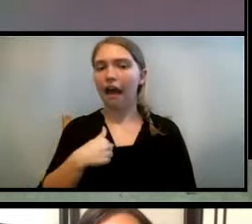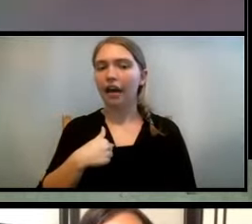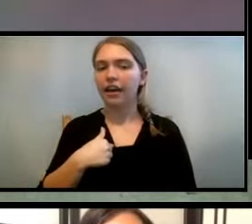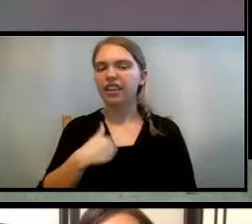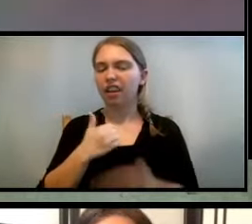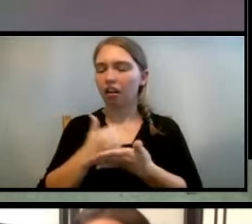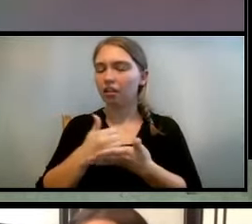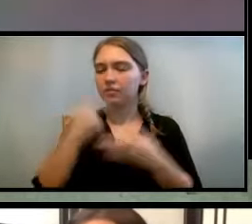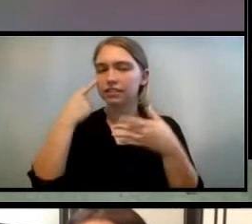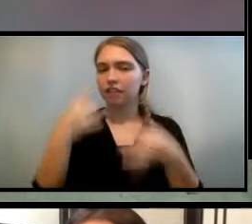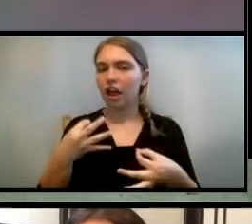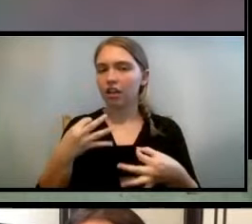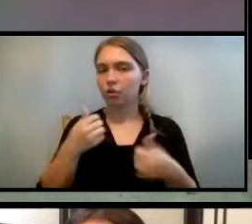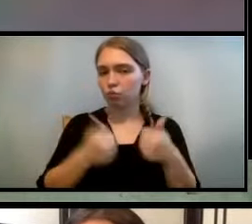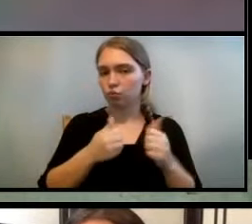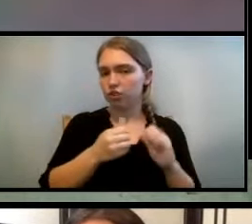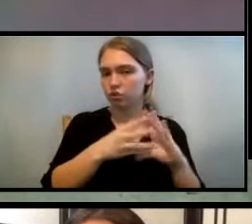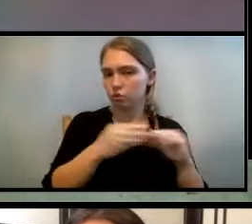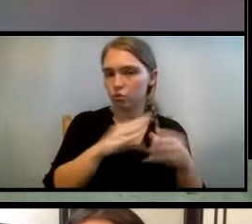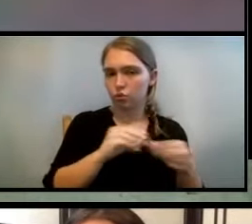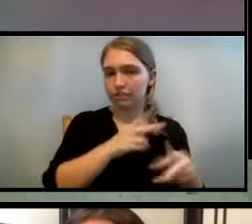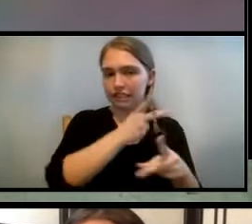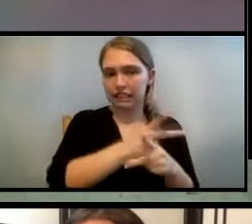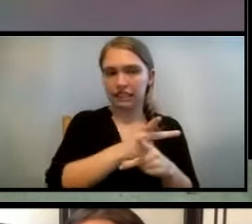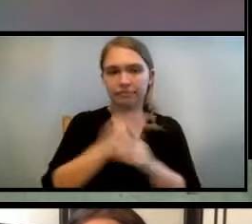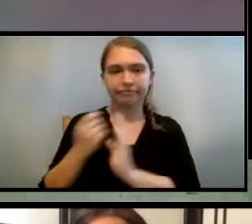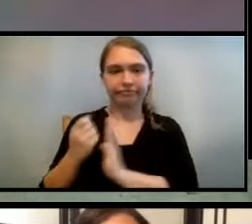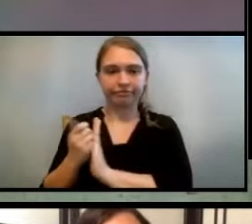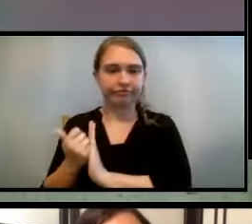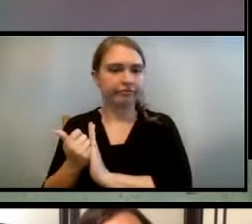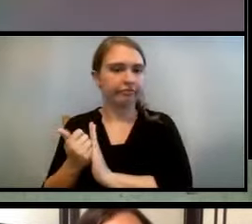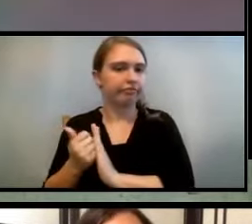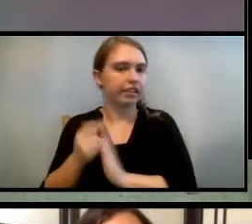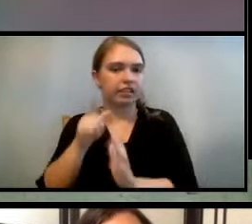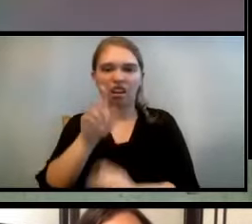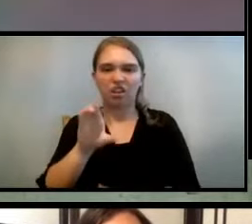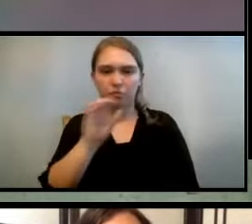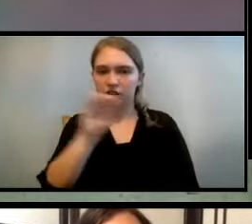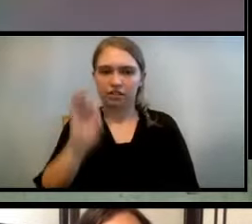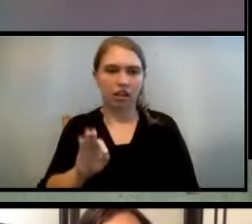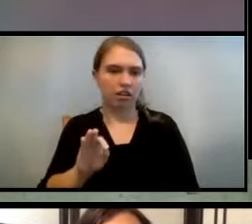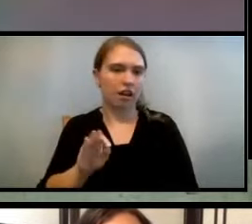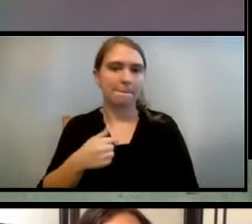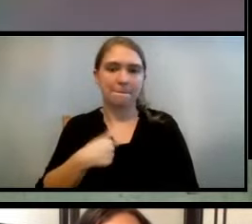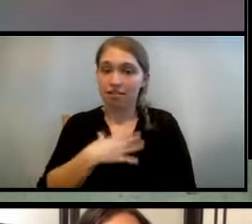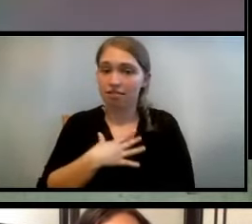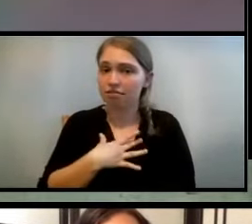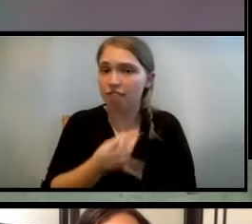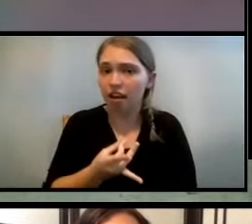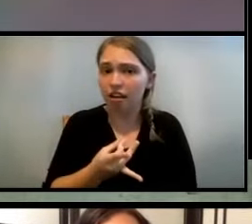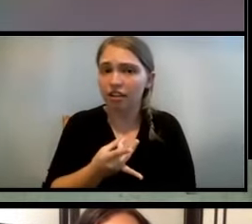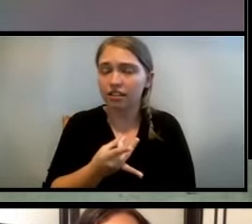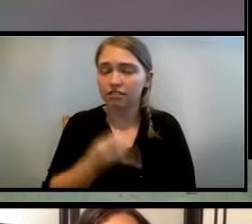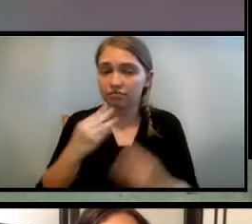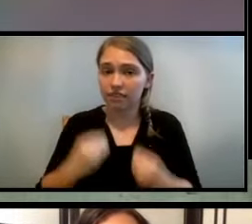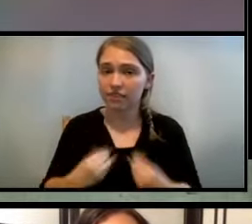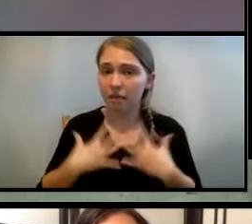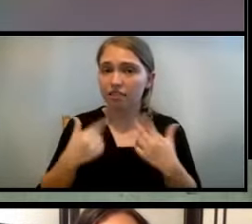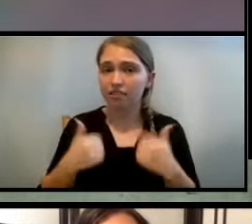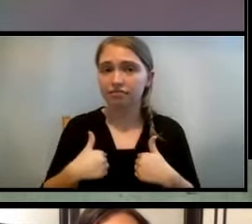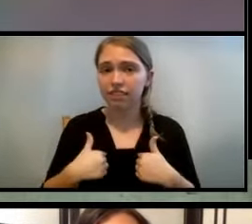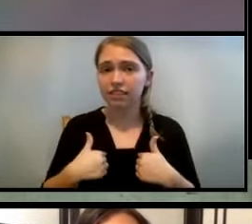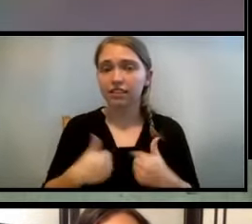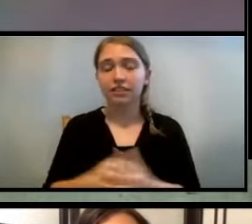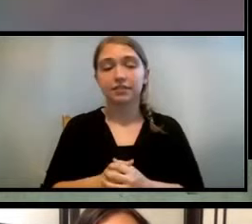doesn't. It's 100% what I like, 100% what's moved me. What I look for in a story is